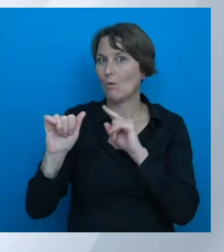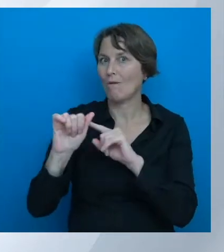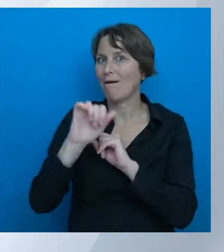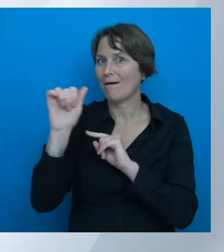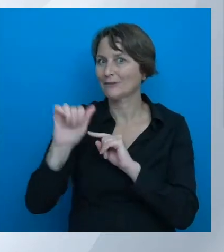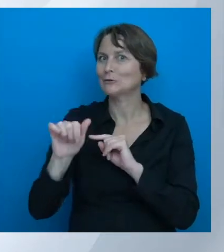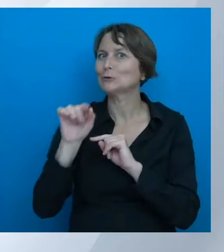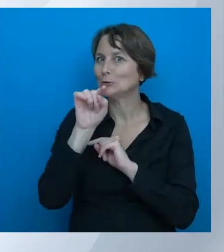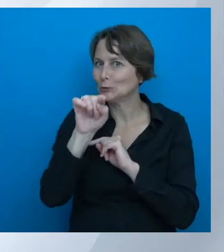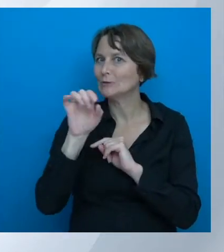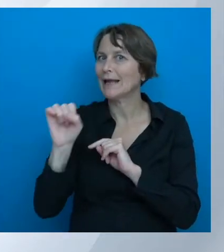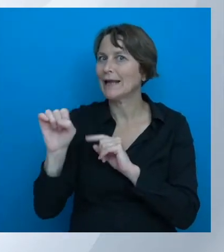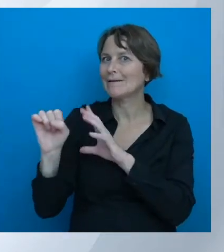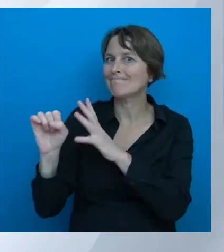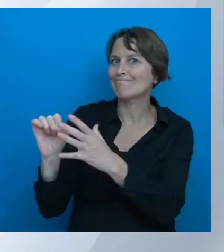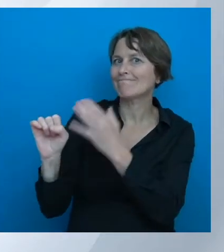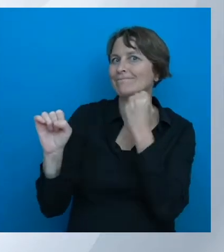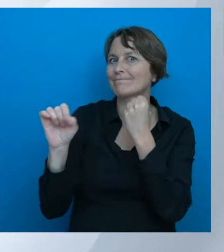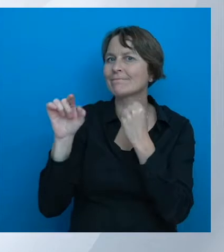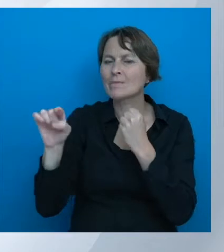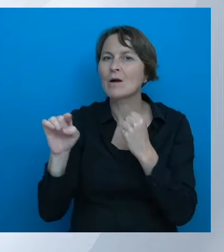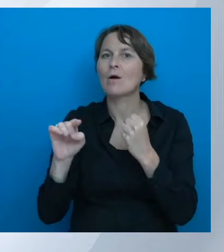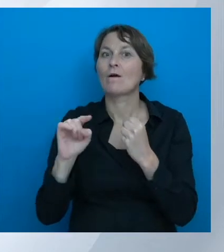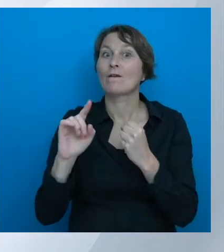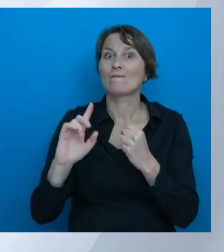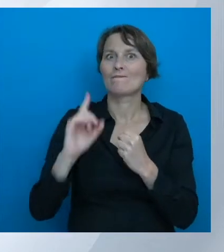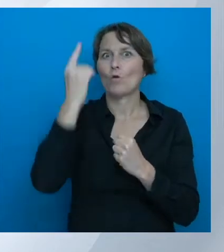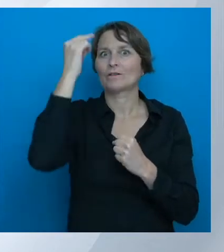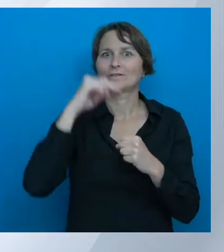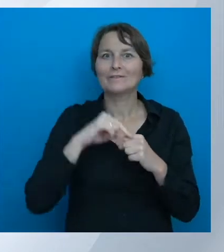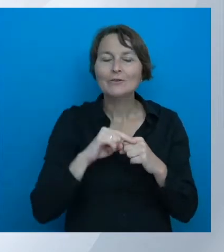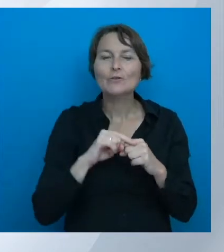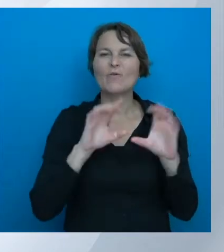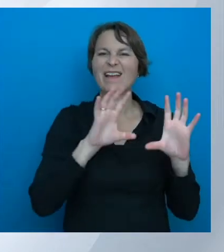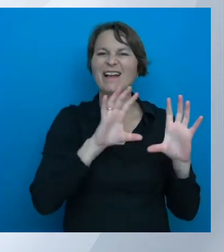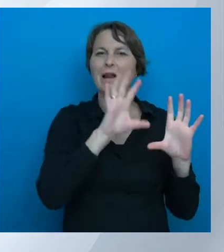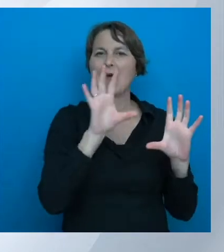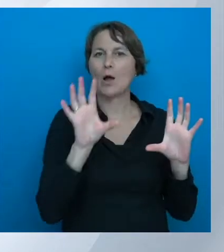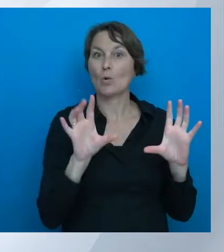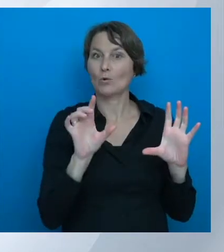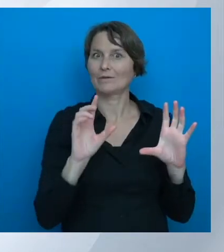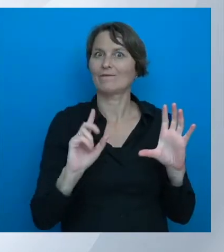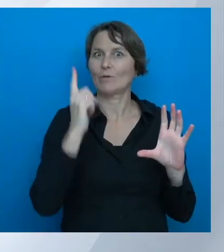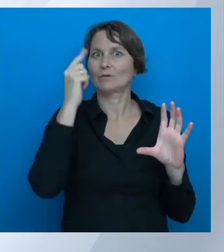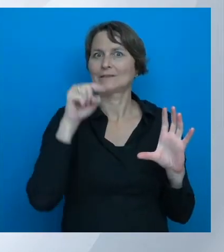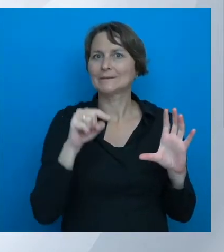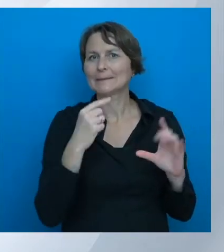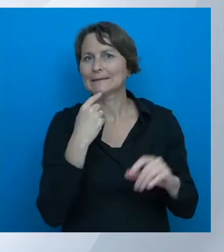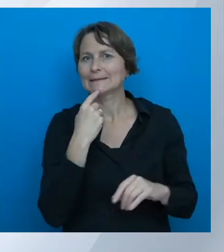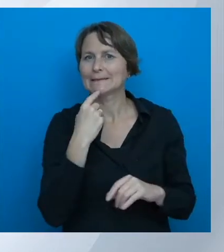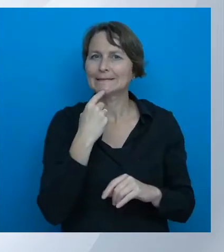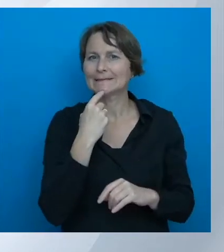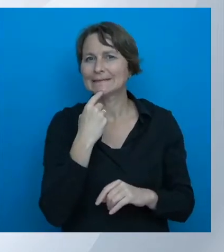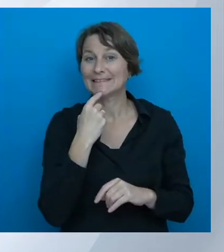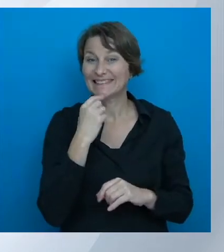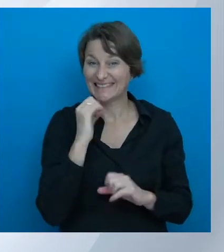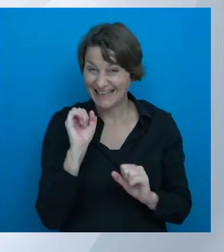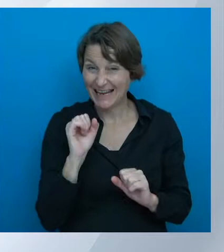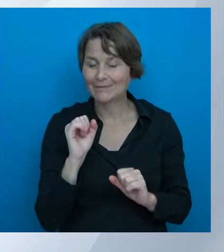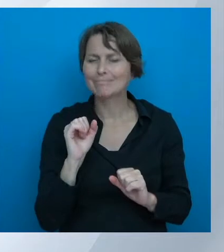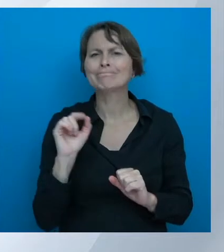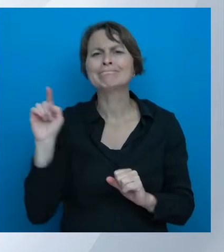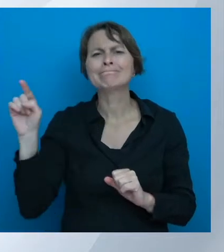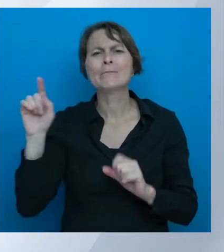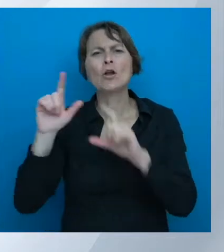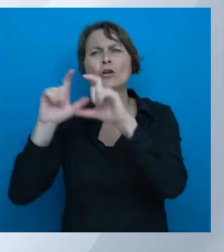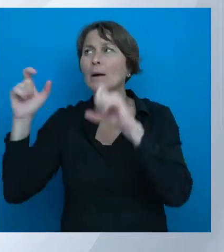that cloud-native environment. But there's always a but. Trying to get that go-ahead in the companies can